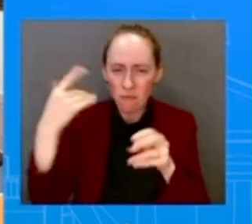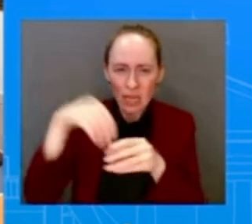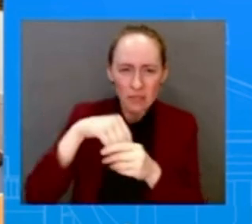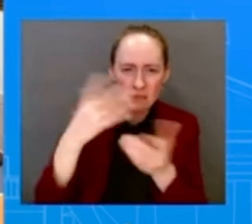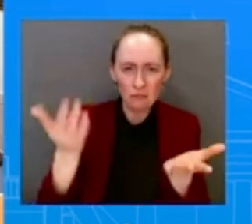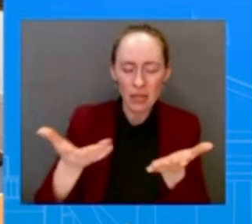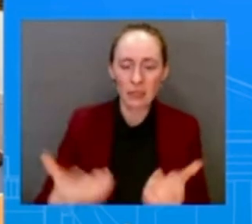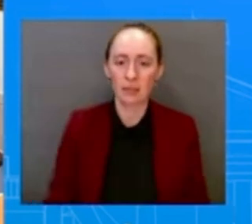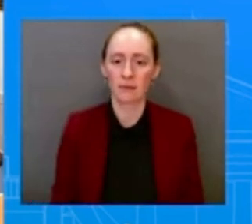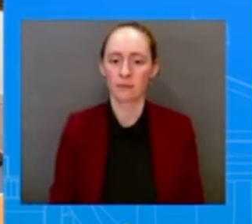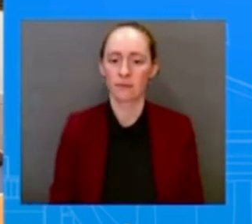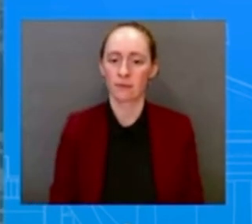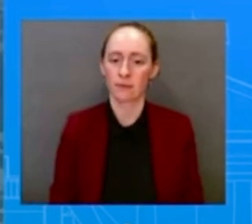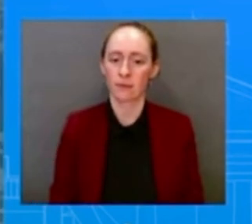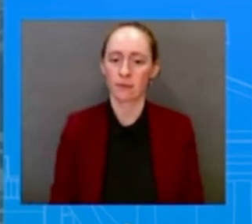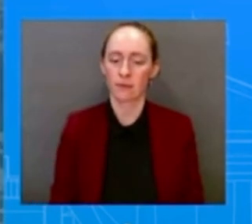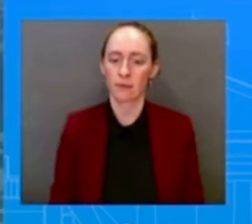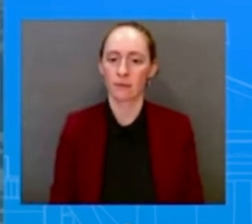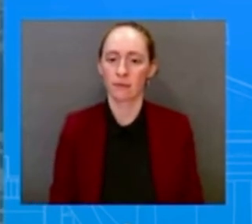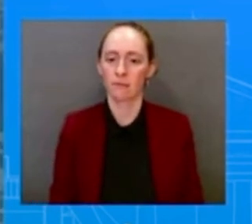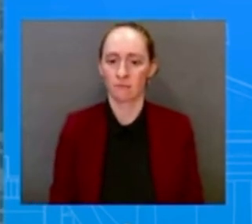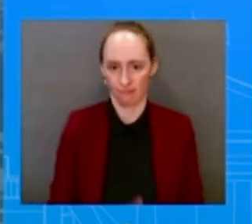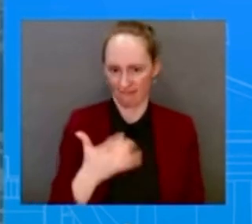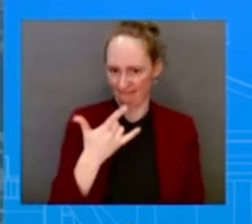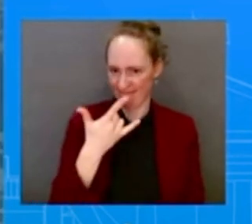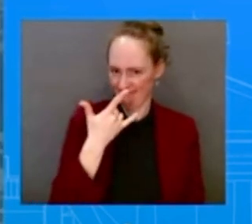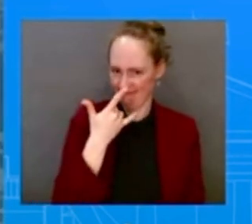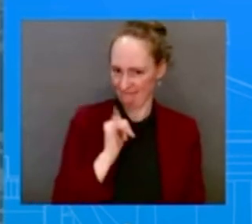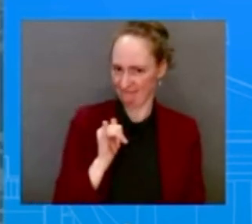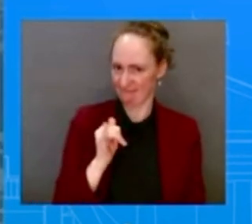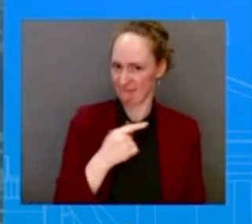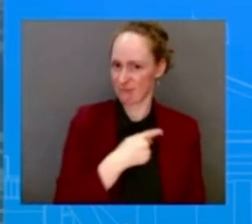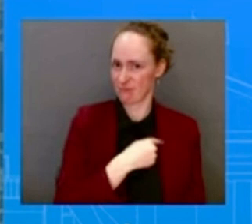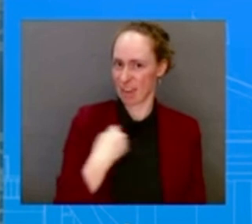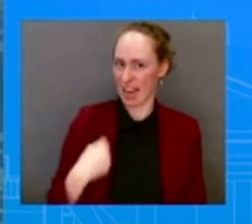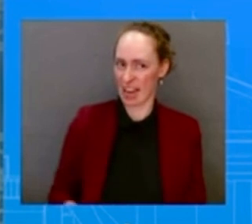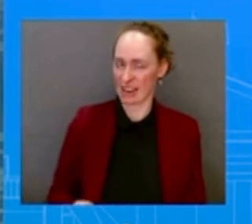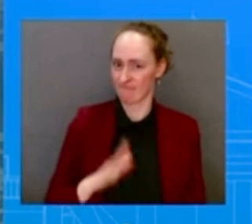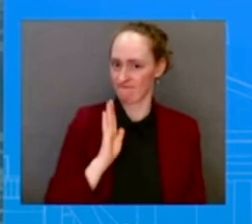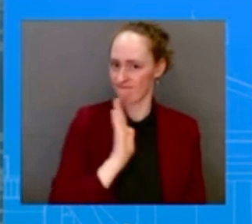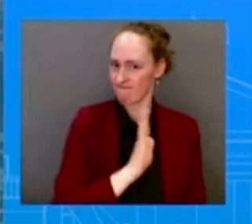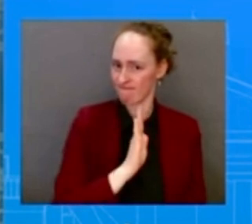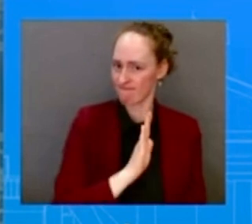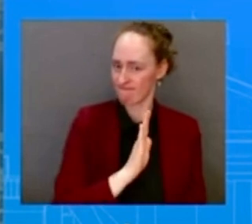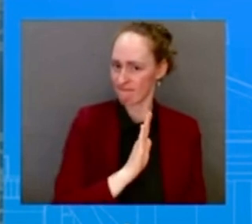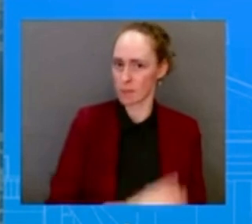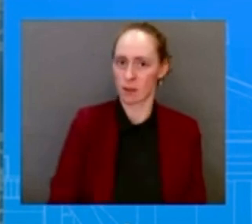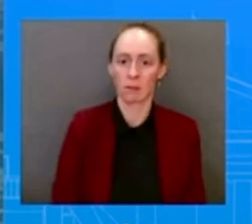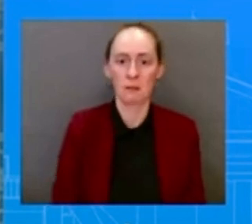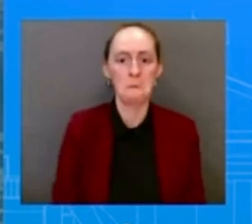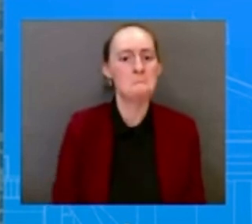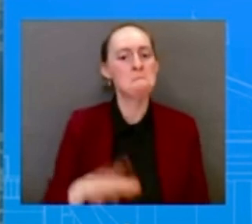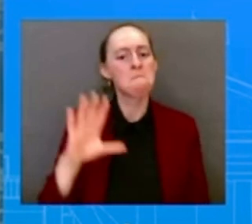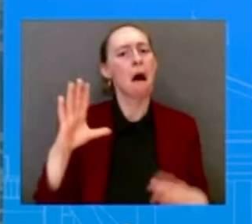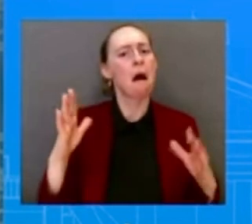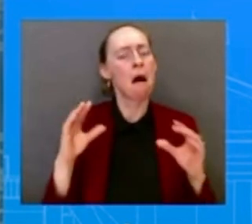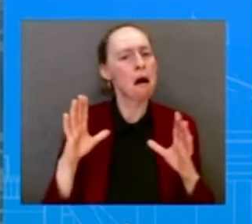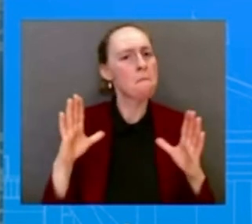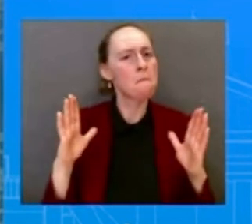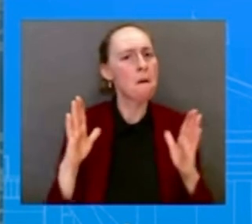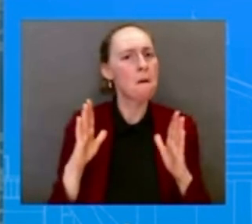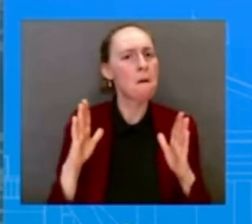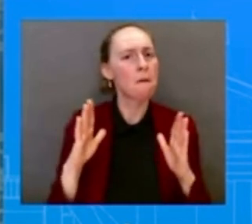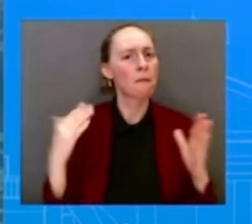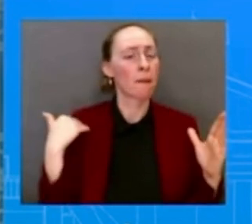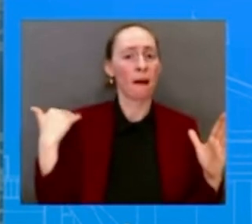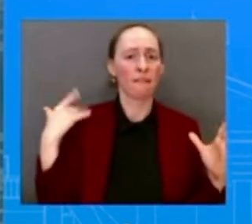No, it was much smaller than the spy balloon that we took down last Saturday. The way it